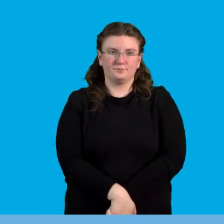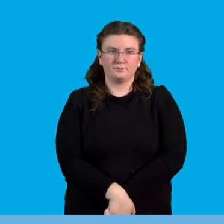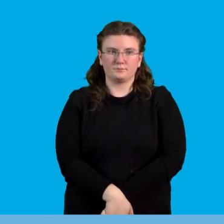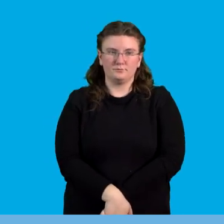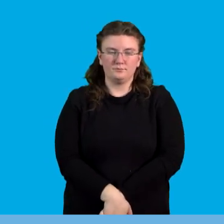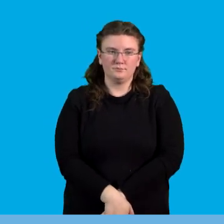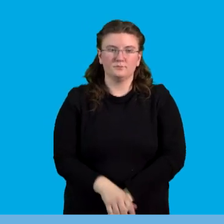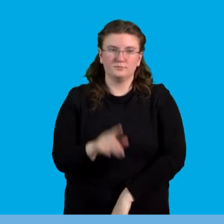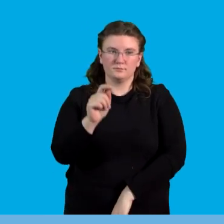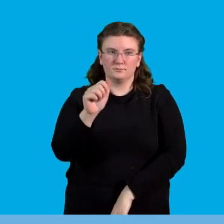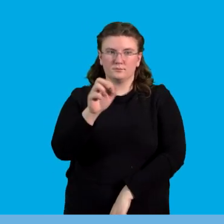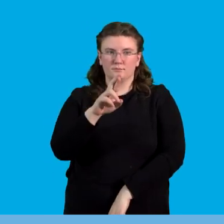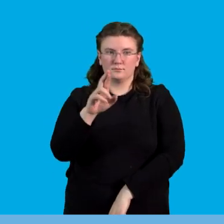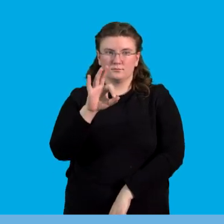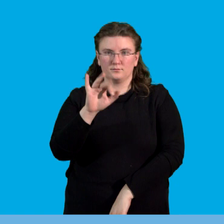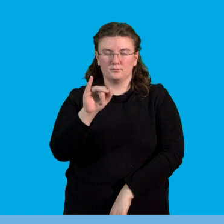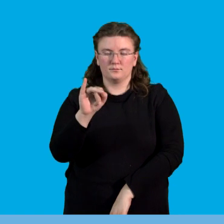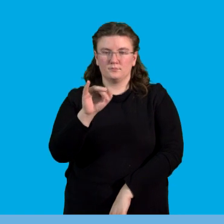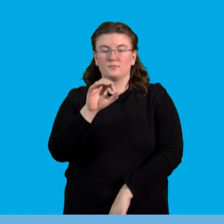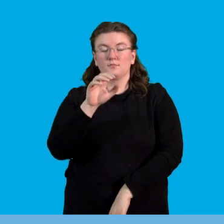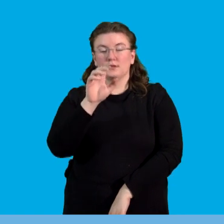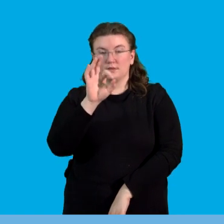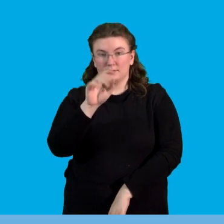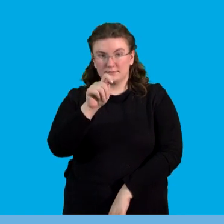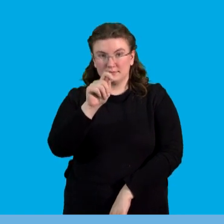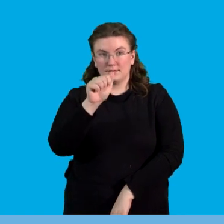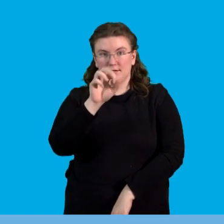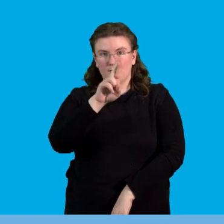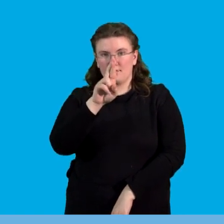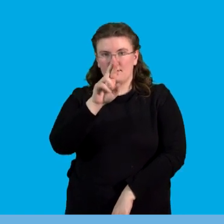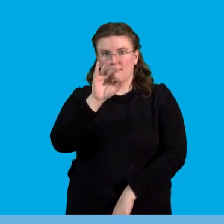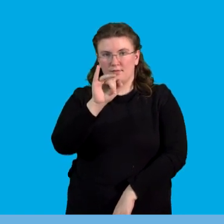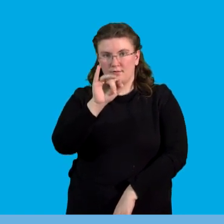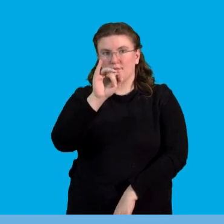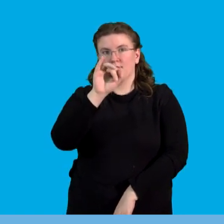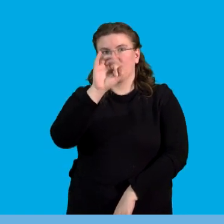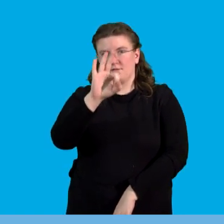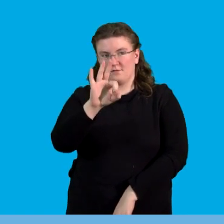So the tariff is 80 cents, and that is our 0.8.